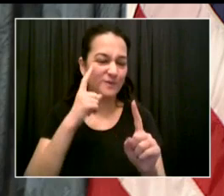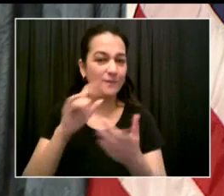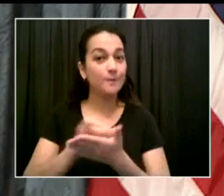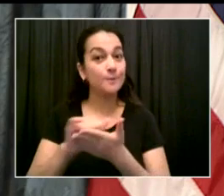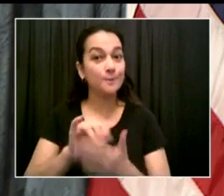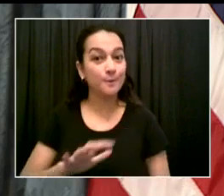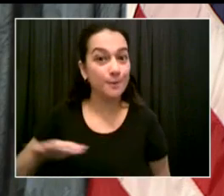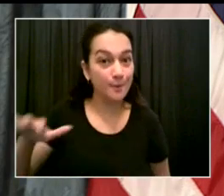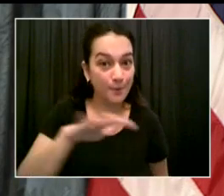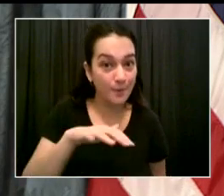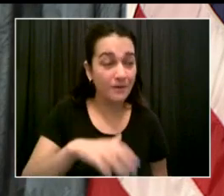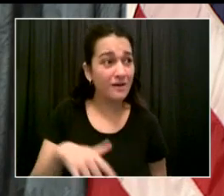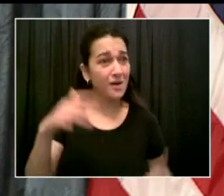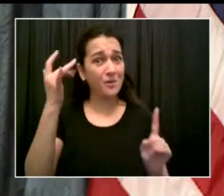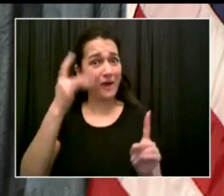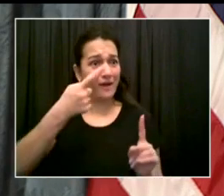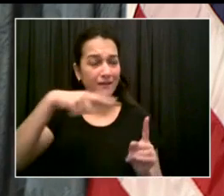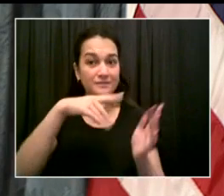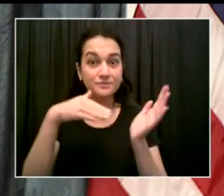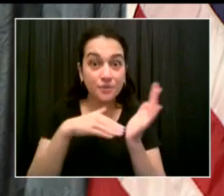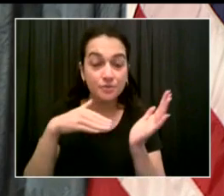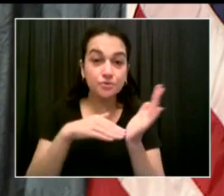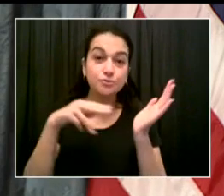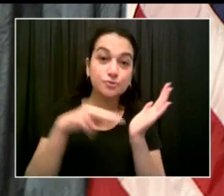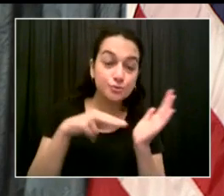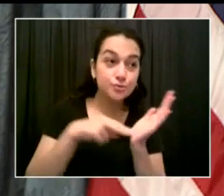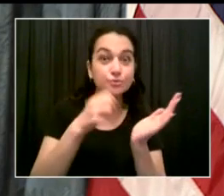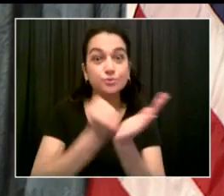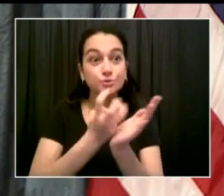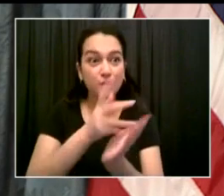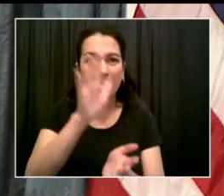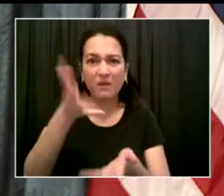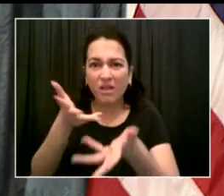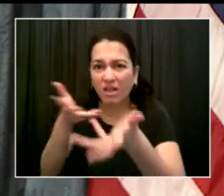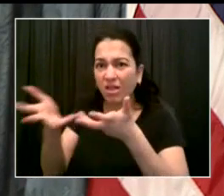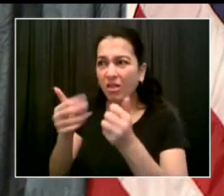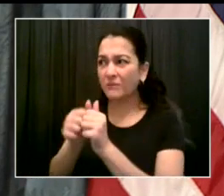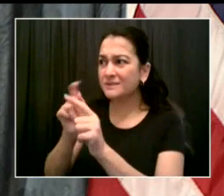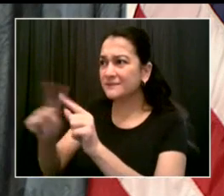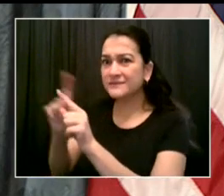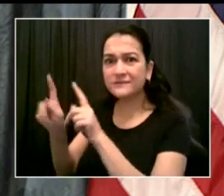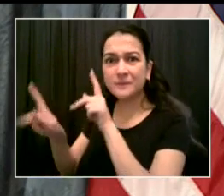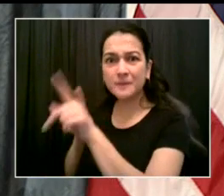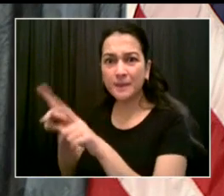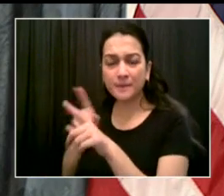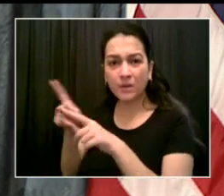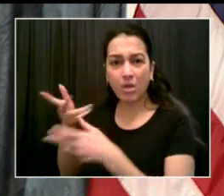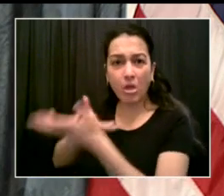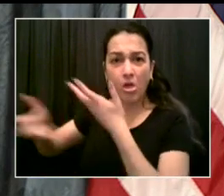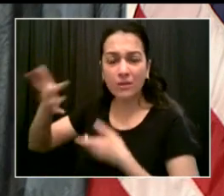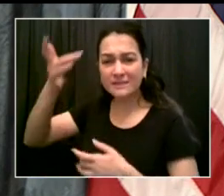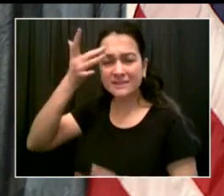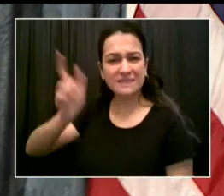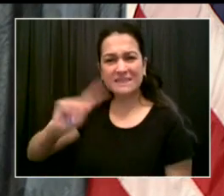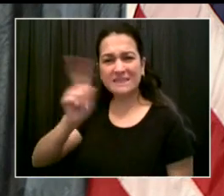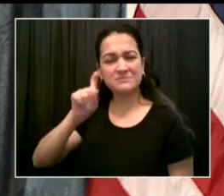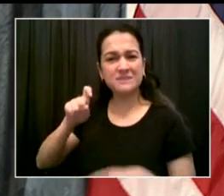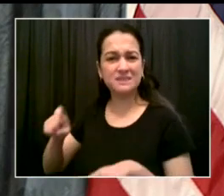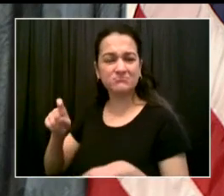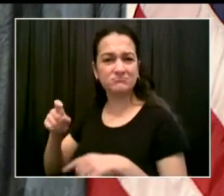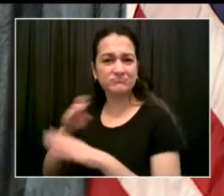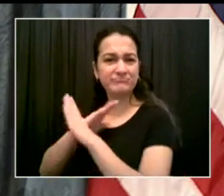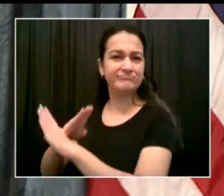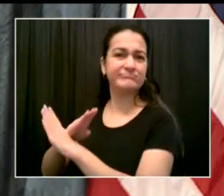the responsibility to promote the health of our city, our staff, our colleagues, and the public we serve. We are planning